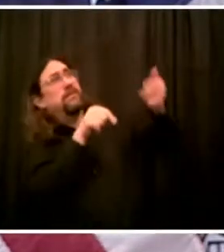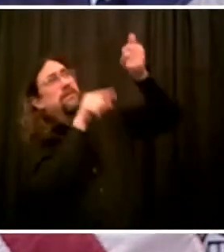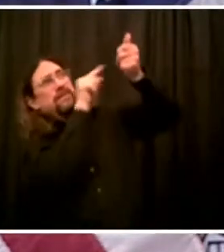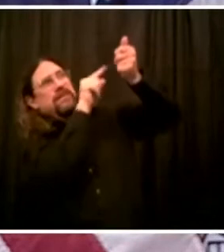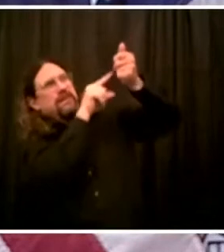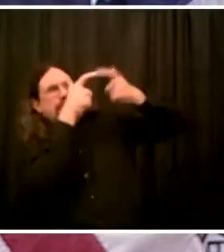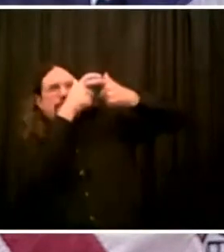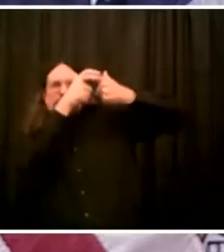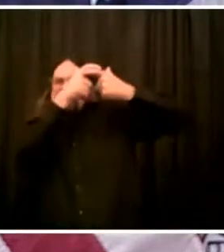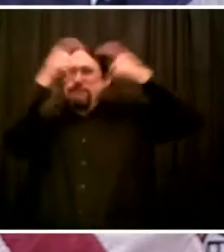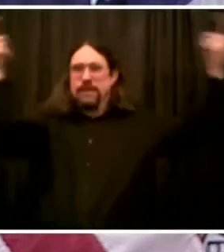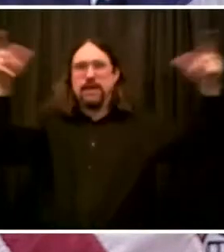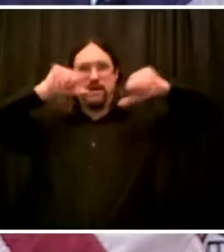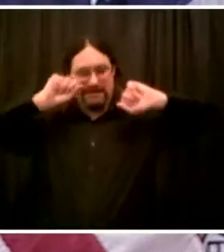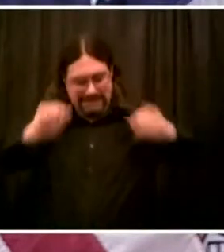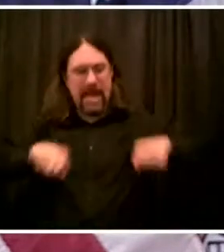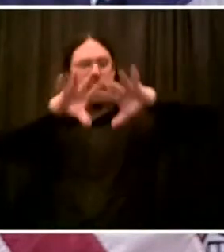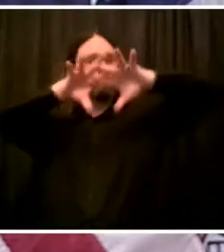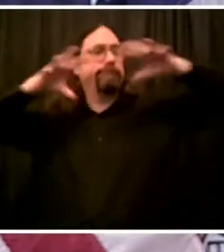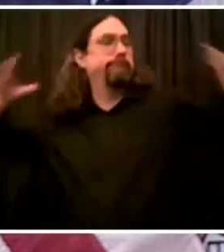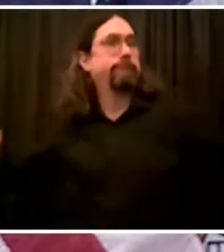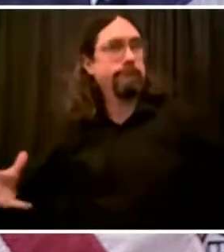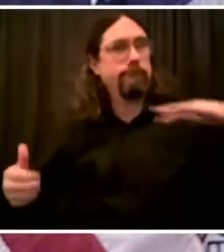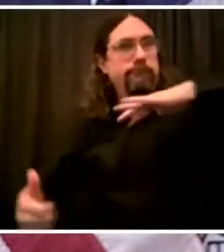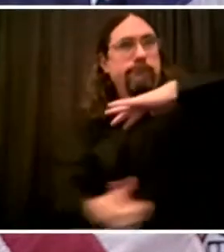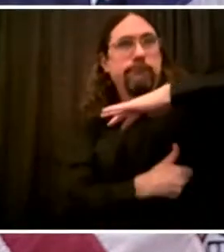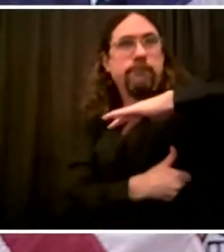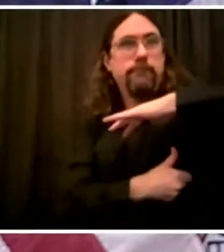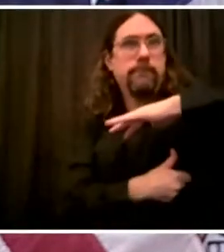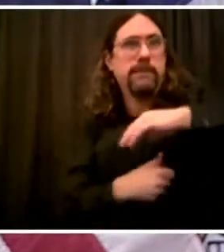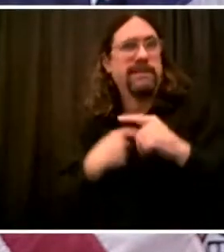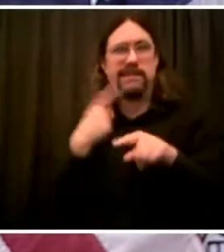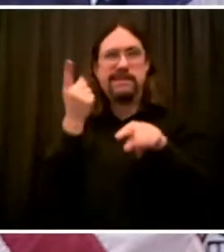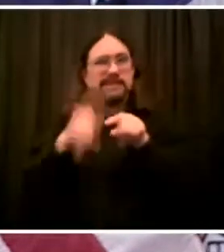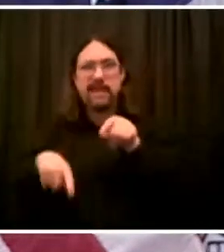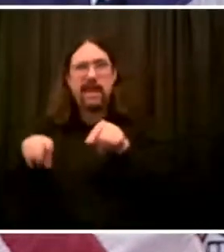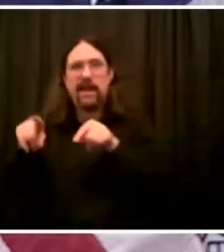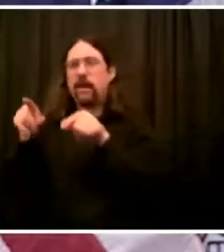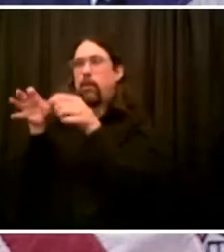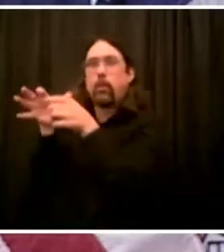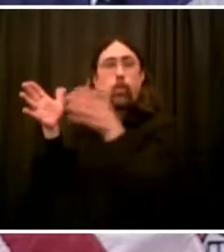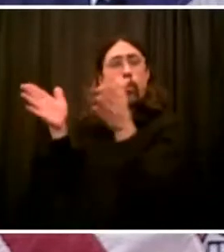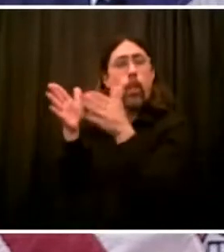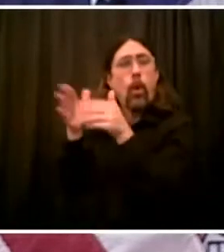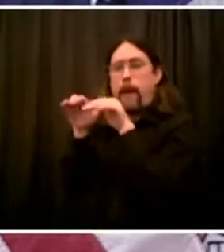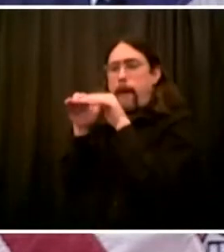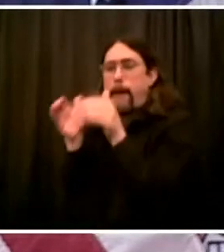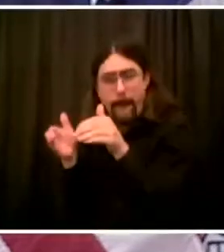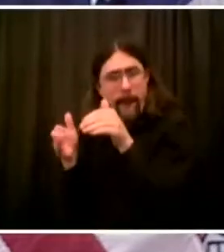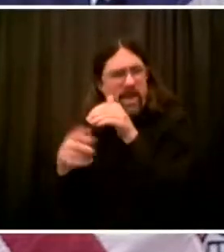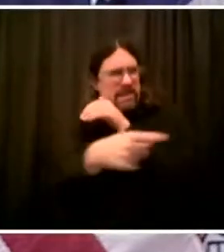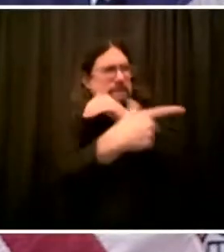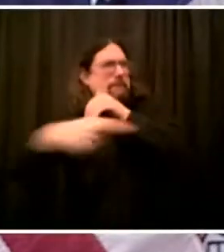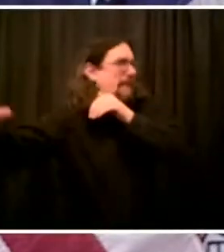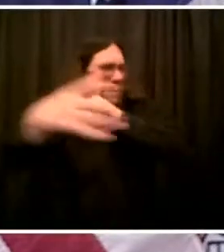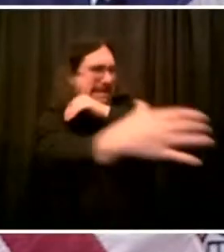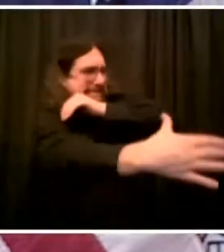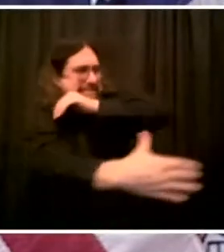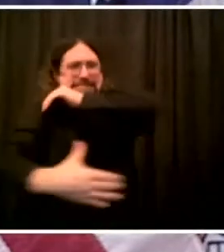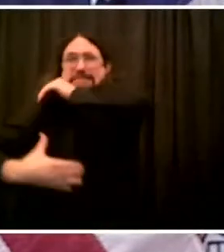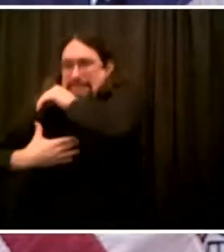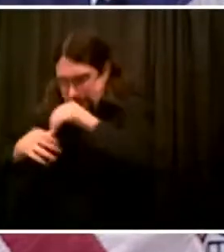one that, in the case of health and hospitals, performed brilliantly during this crisis. And we wanted to bring the best and the